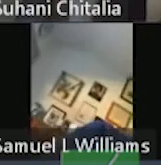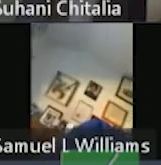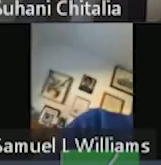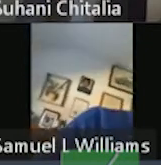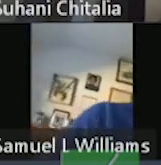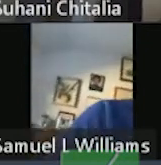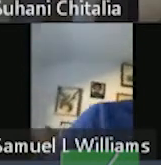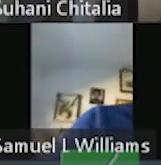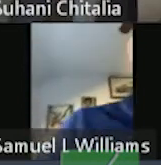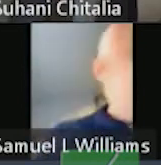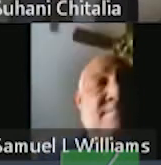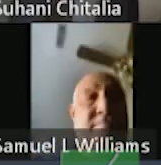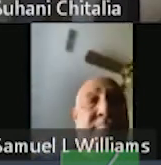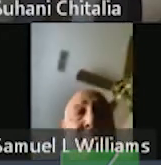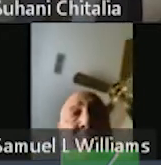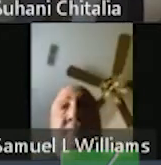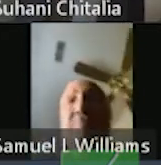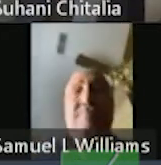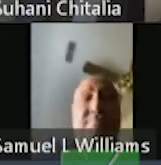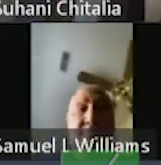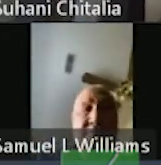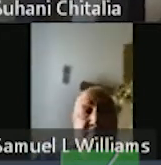Okay. Jacqueline Capinos?